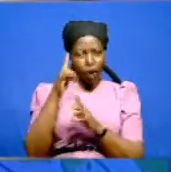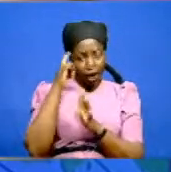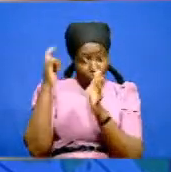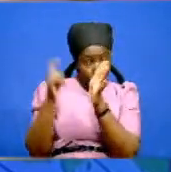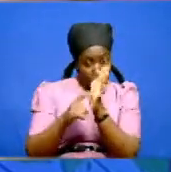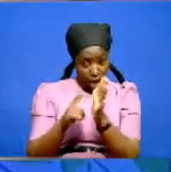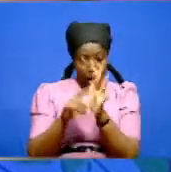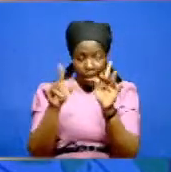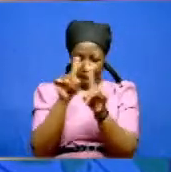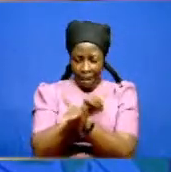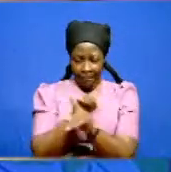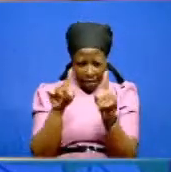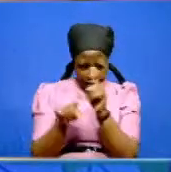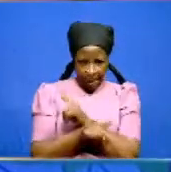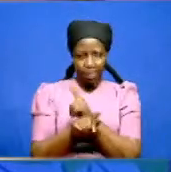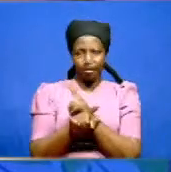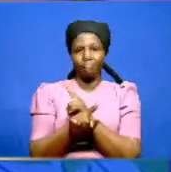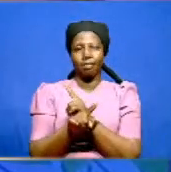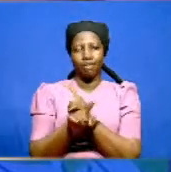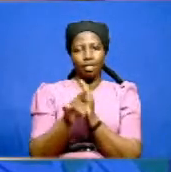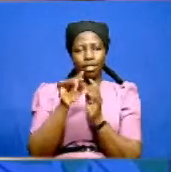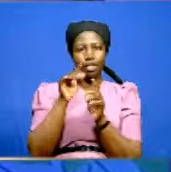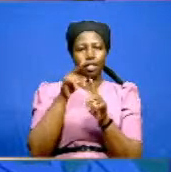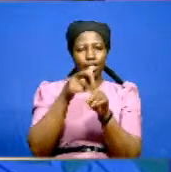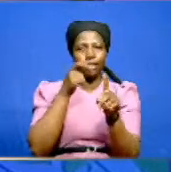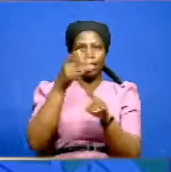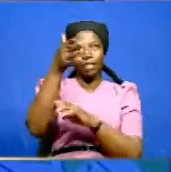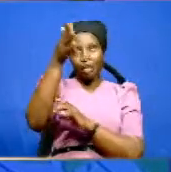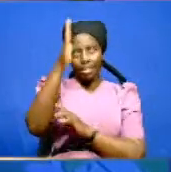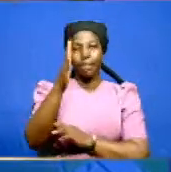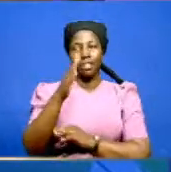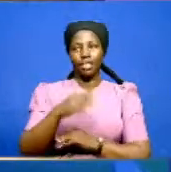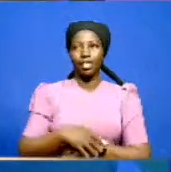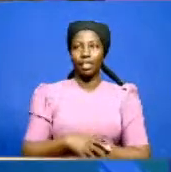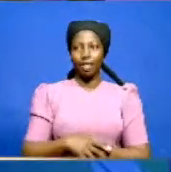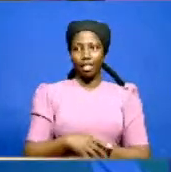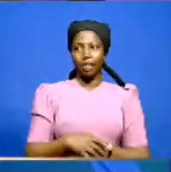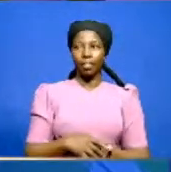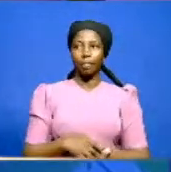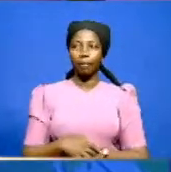everything came from God. You know,